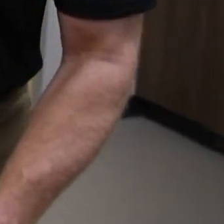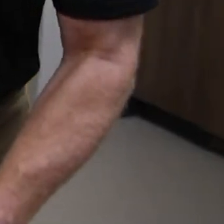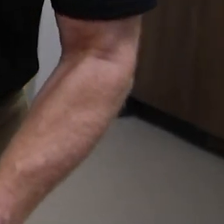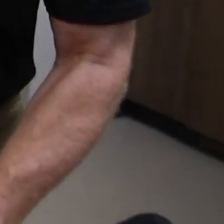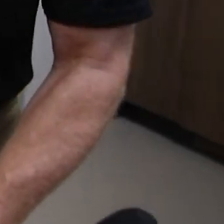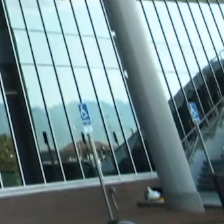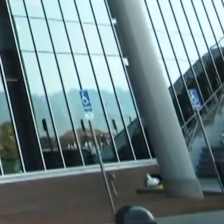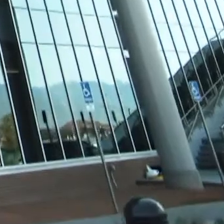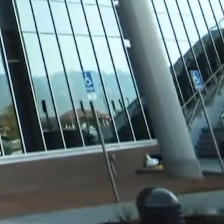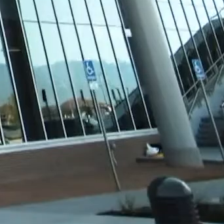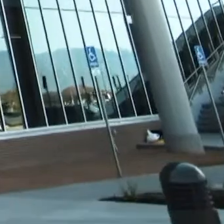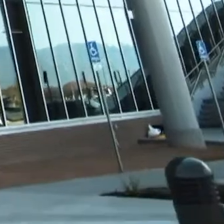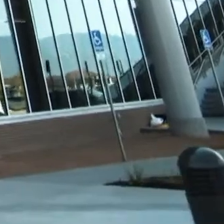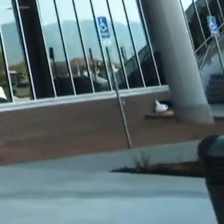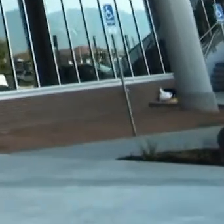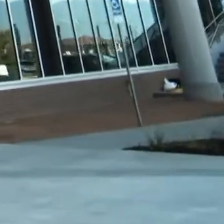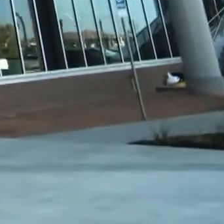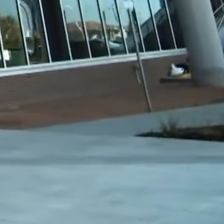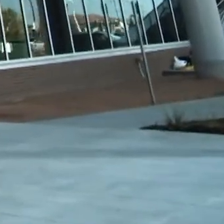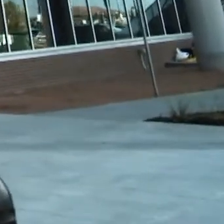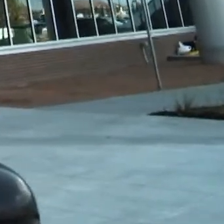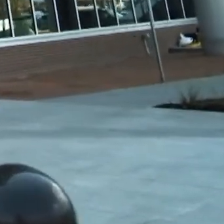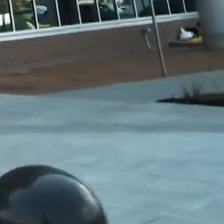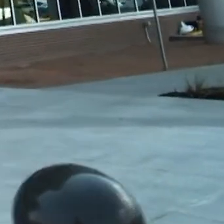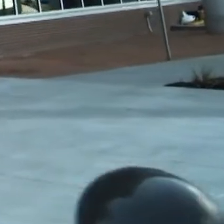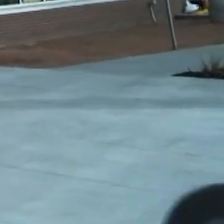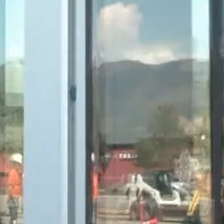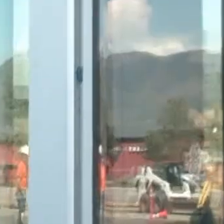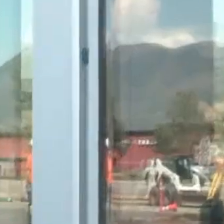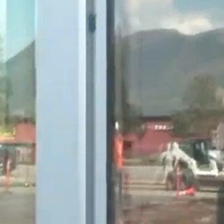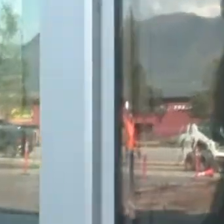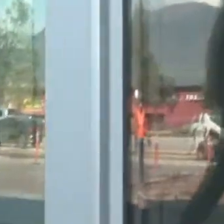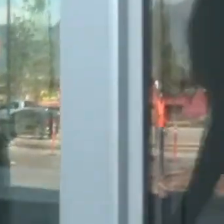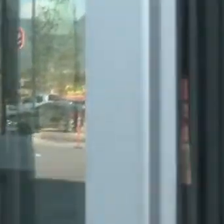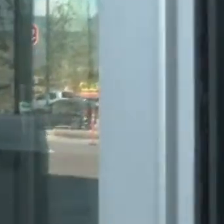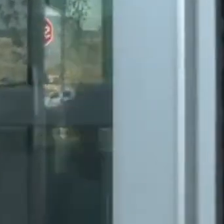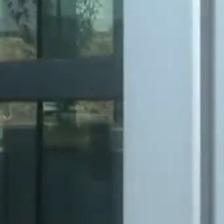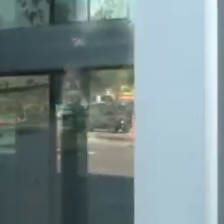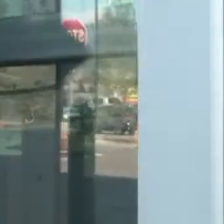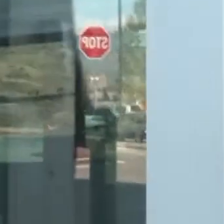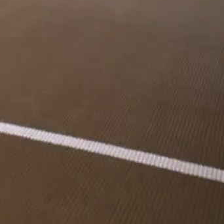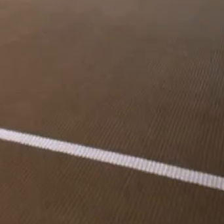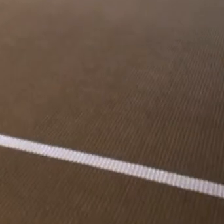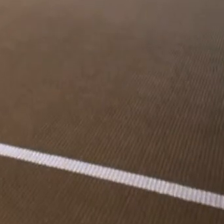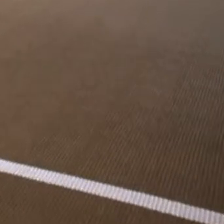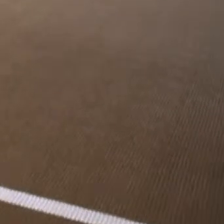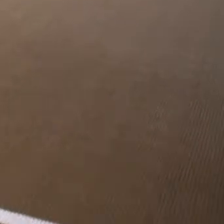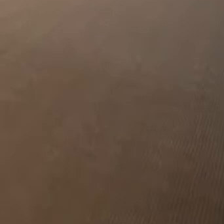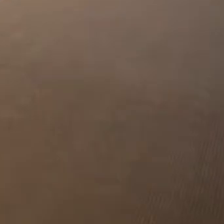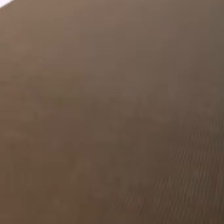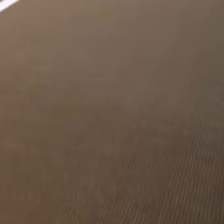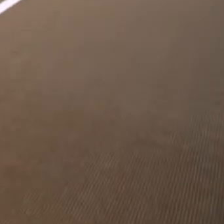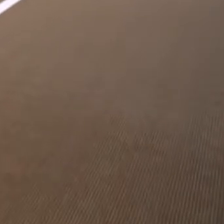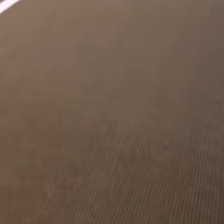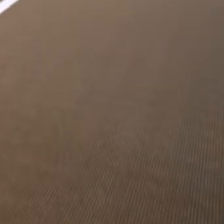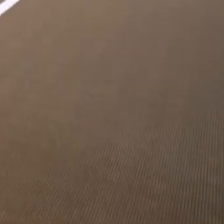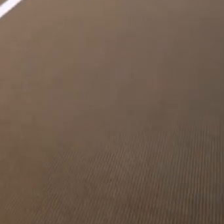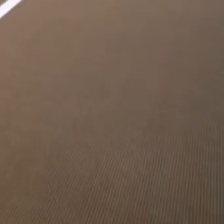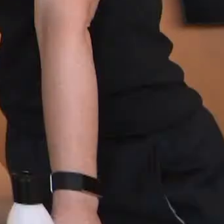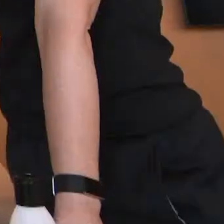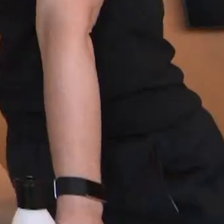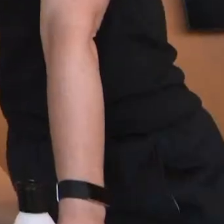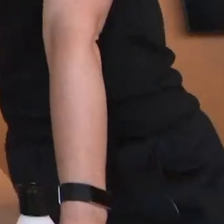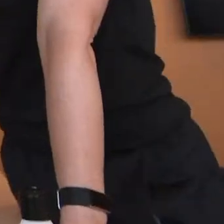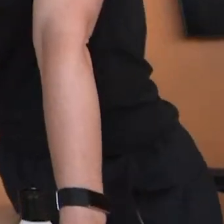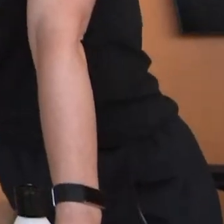keep you healthy. If you have an activity that you're passionate about, you should come into the Hybl Center and we can assess you and we can